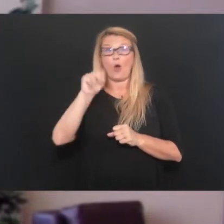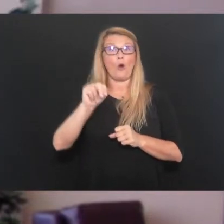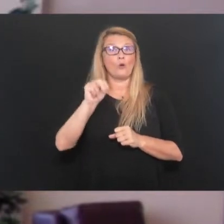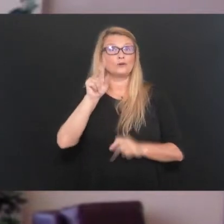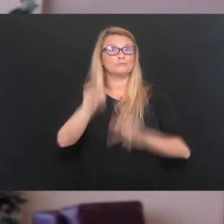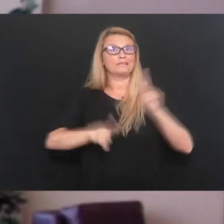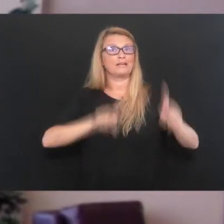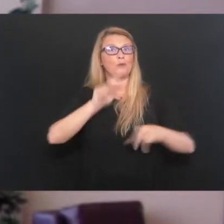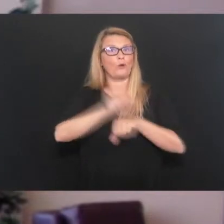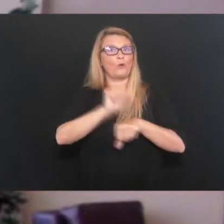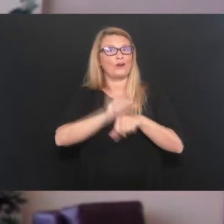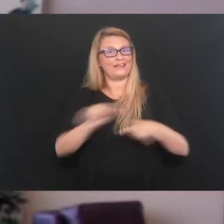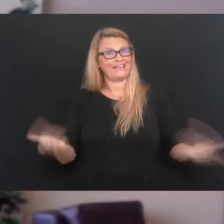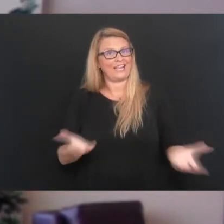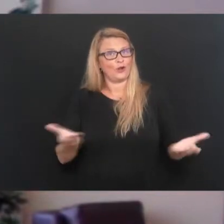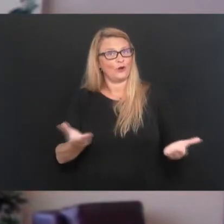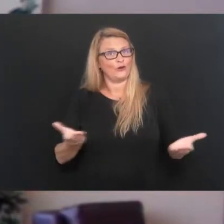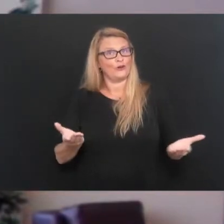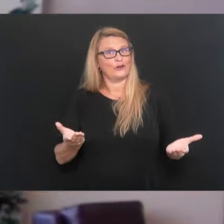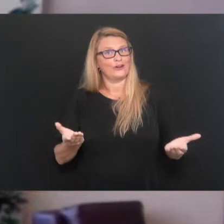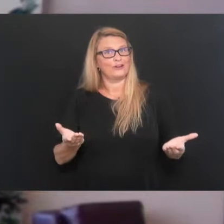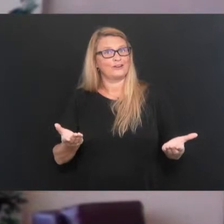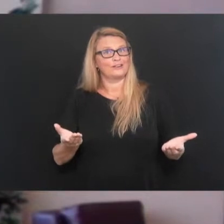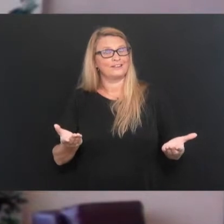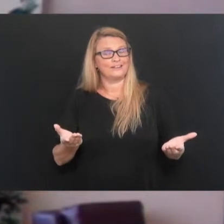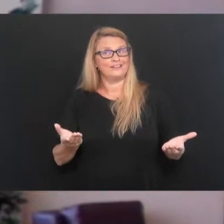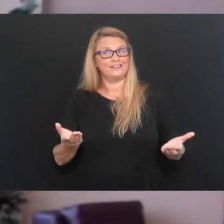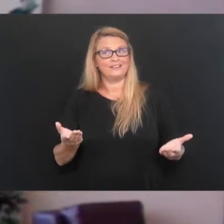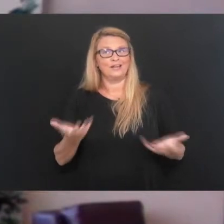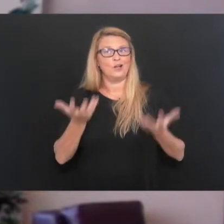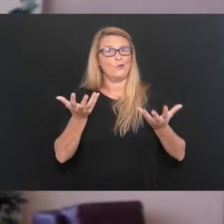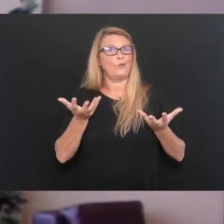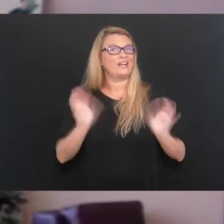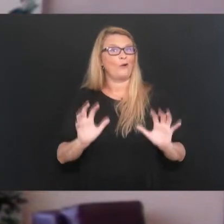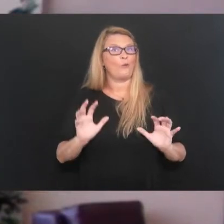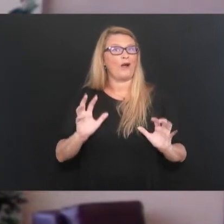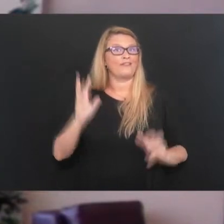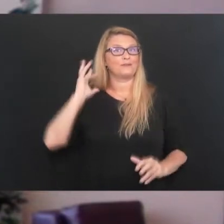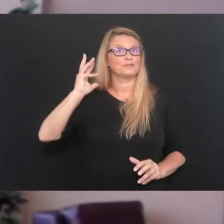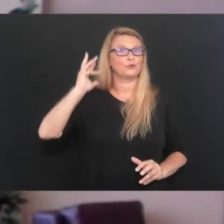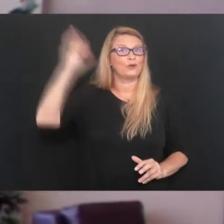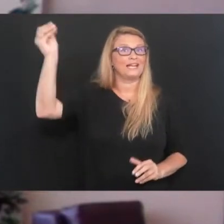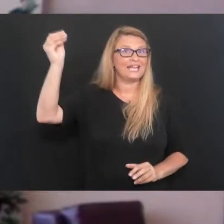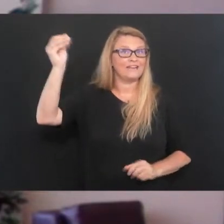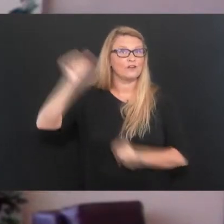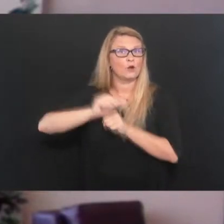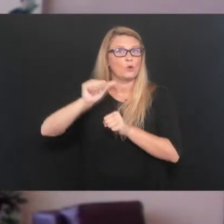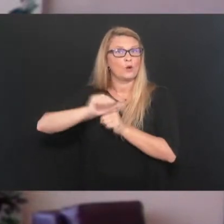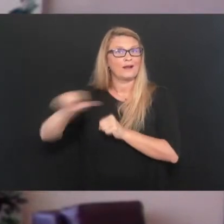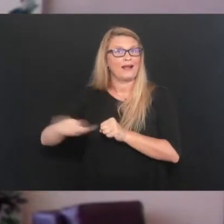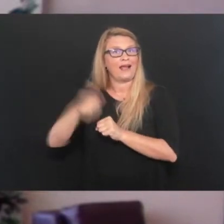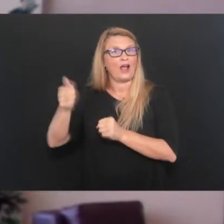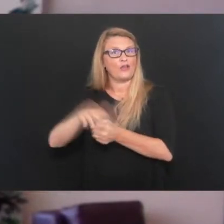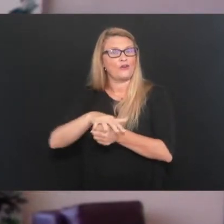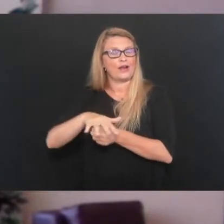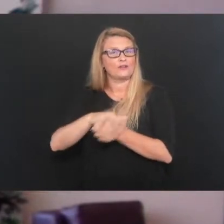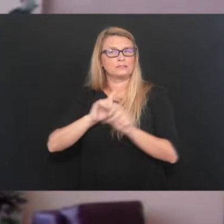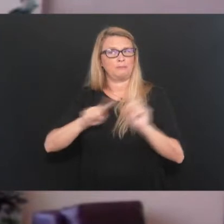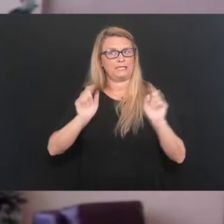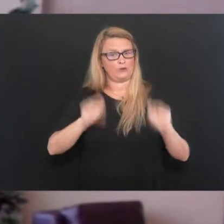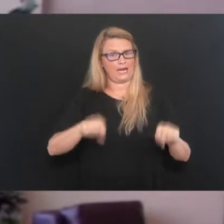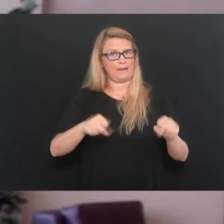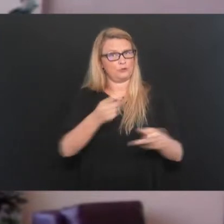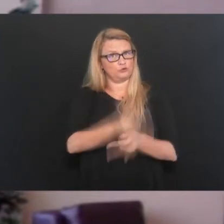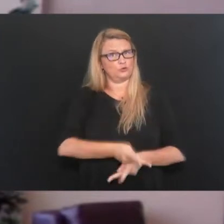that they're not, liable to go off and work for those companies. and also that we're able to take care of